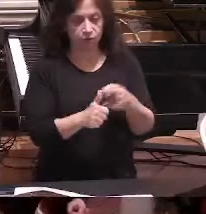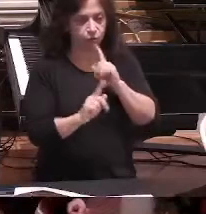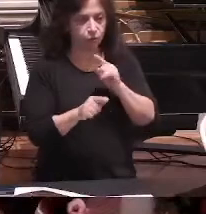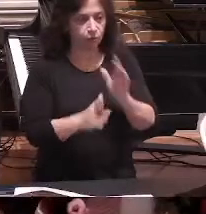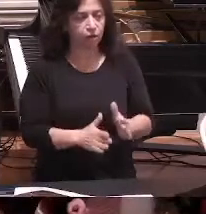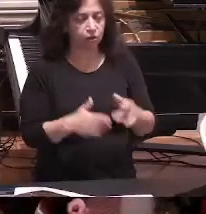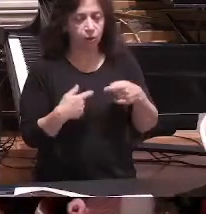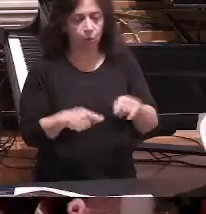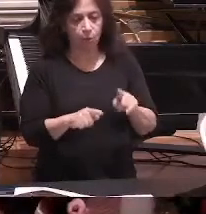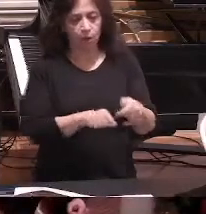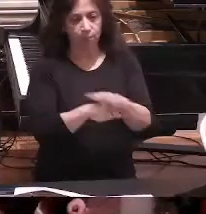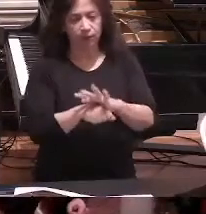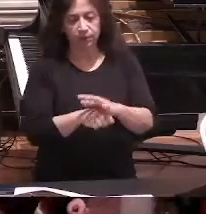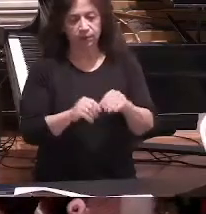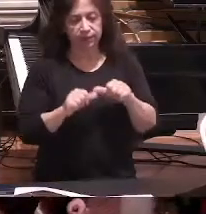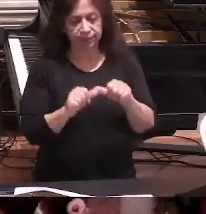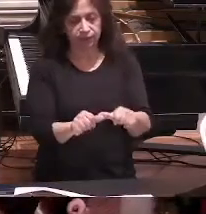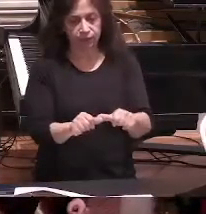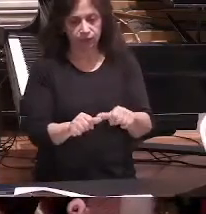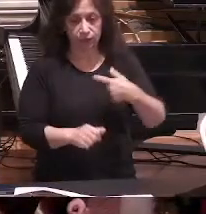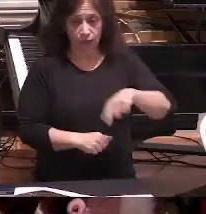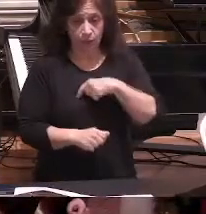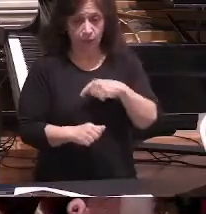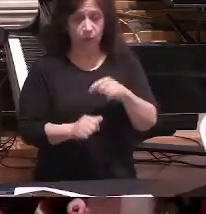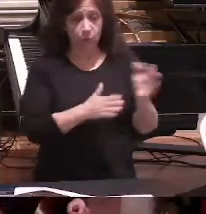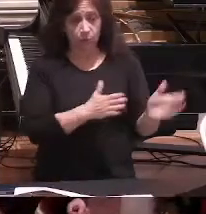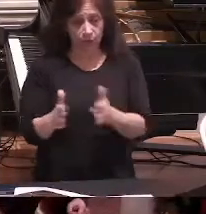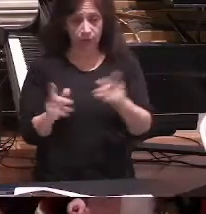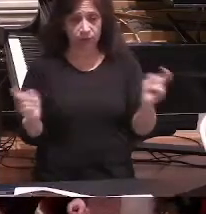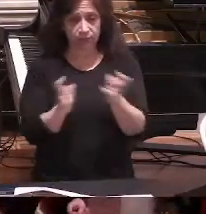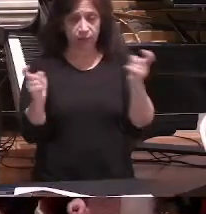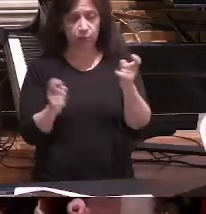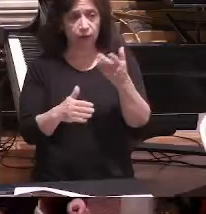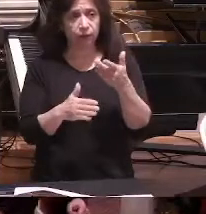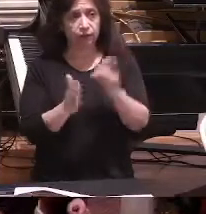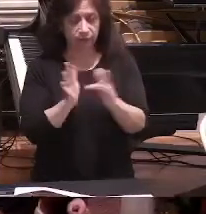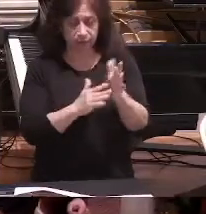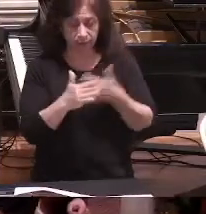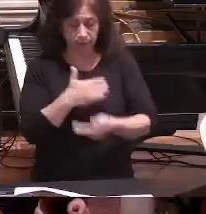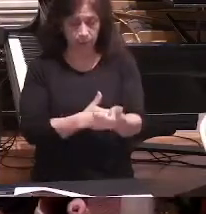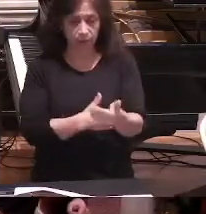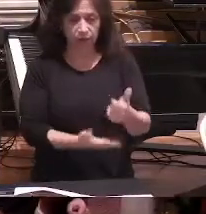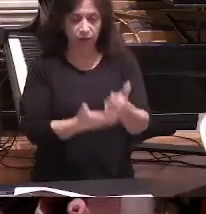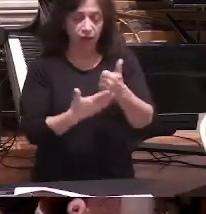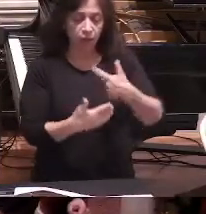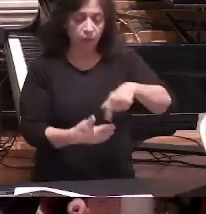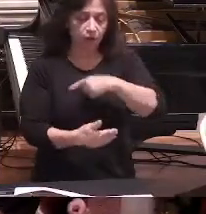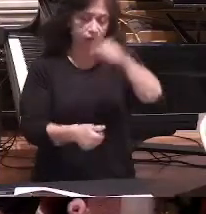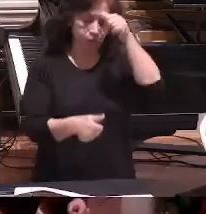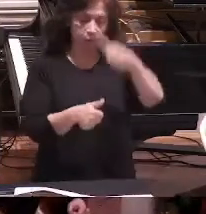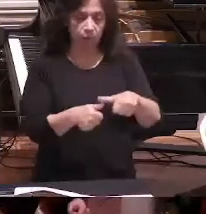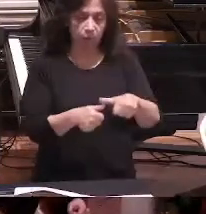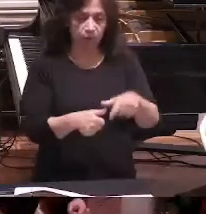continues. As we prepare to celebrate the birth of Jesus, help us to remember that Jesus truly